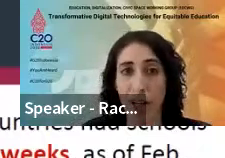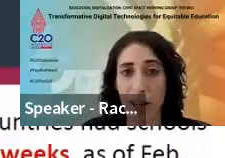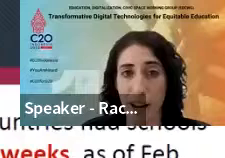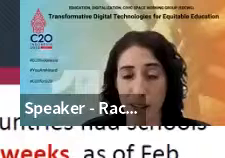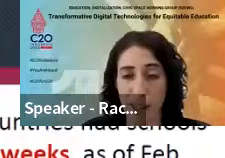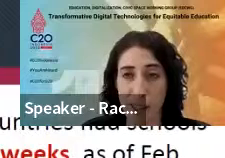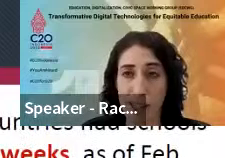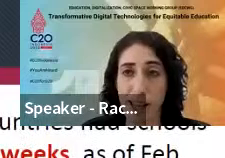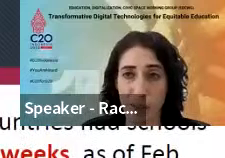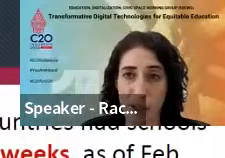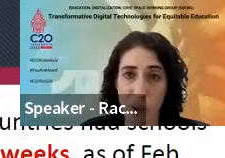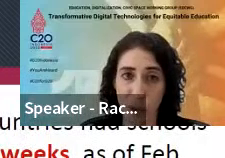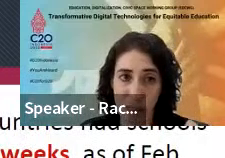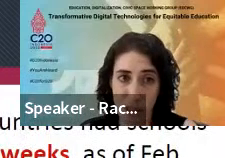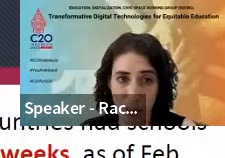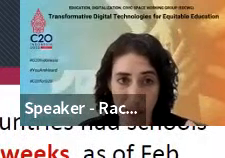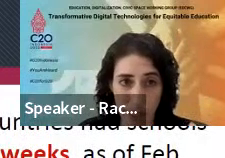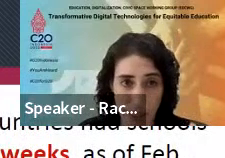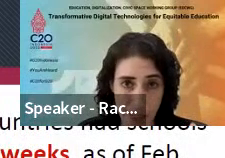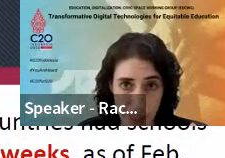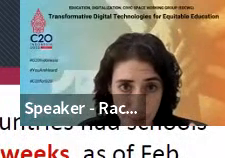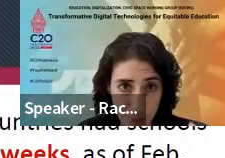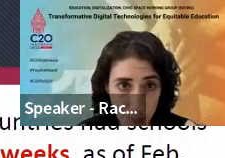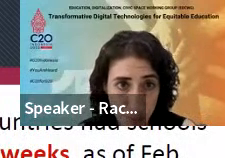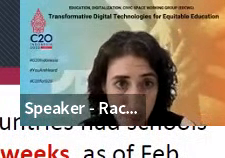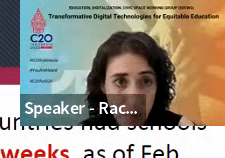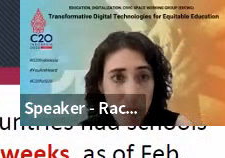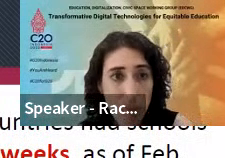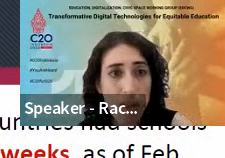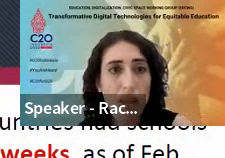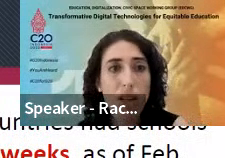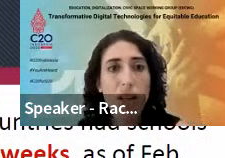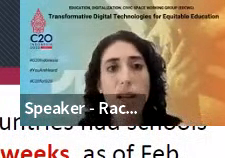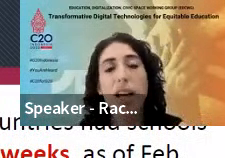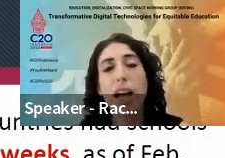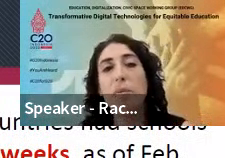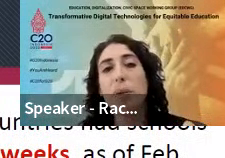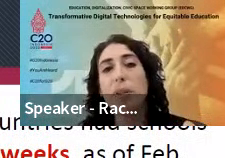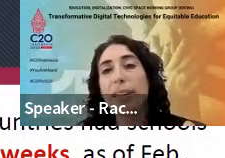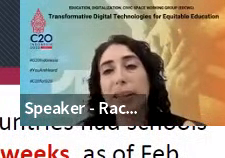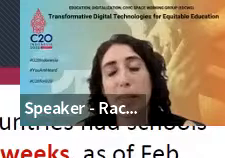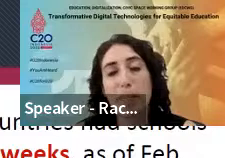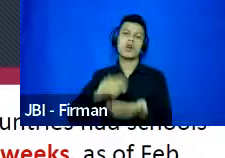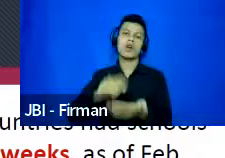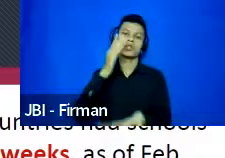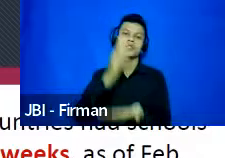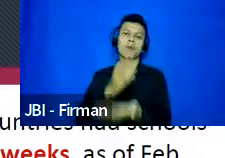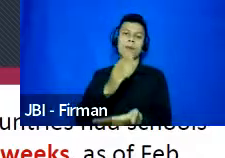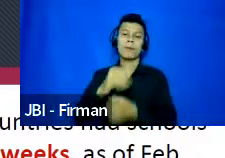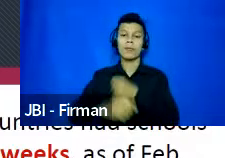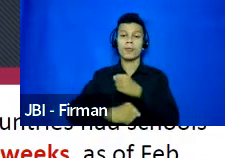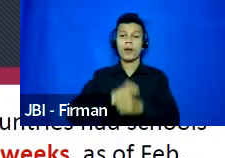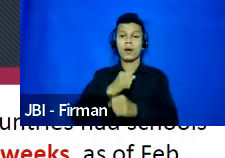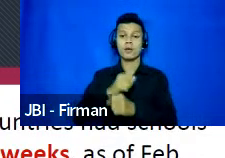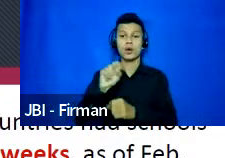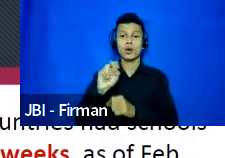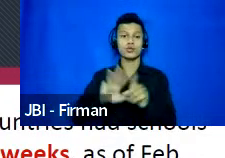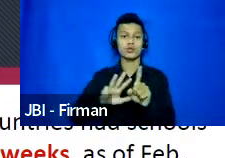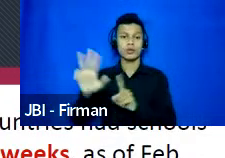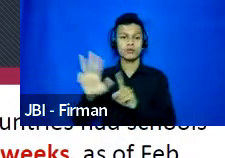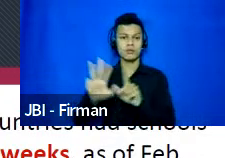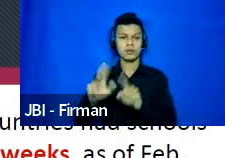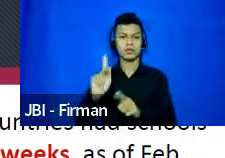children and adolescents out of school in 2019. And when we look at the impact of